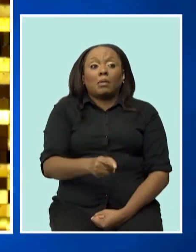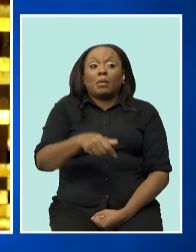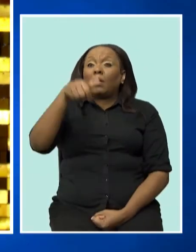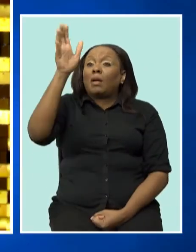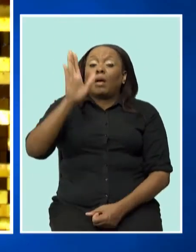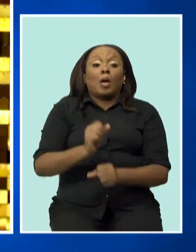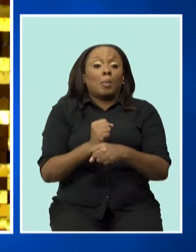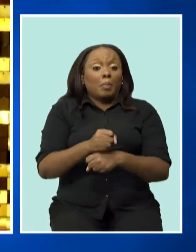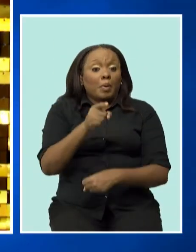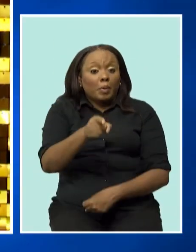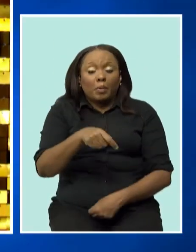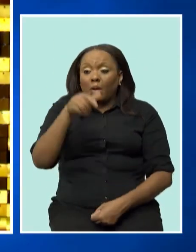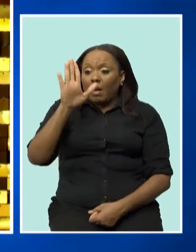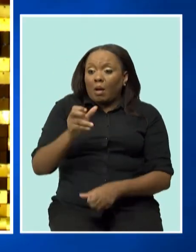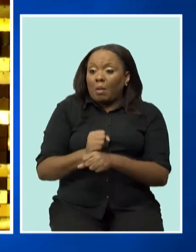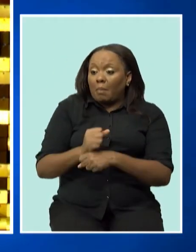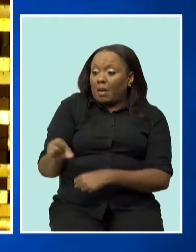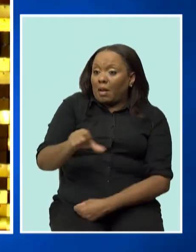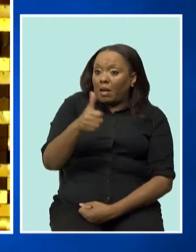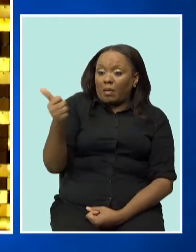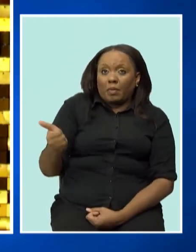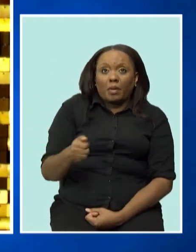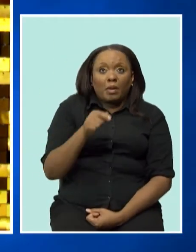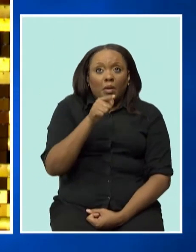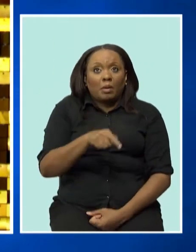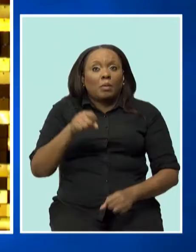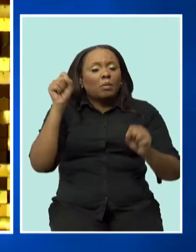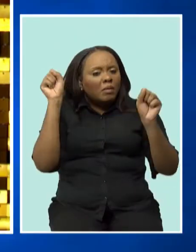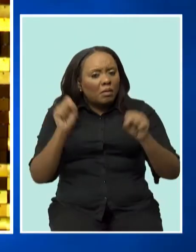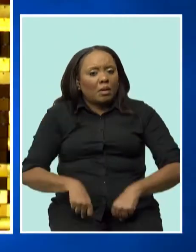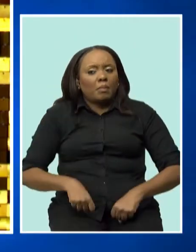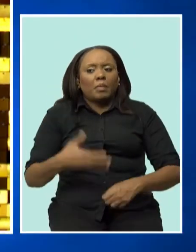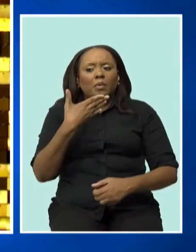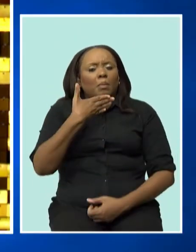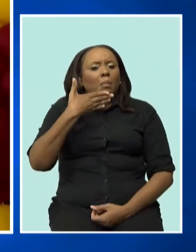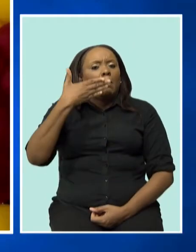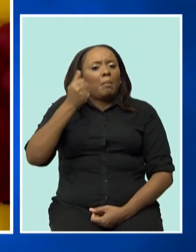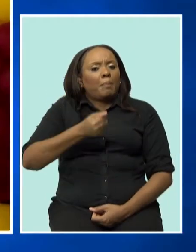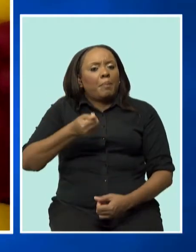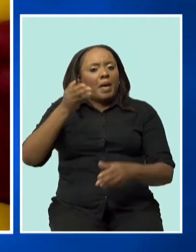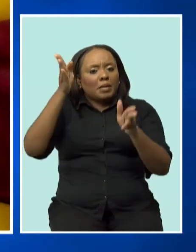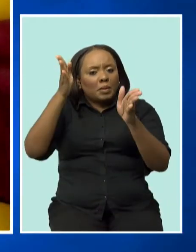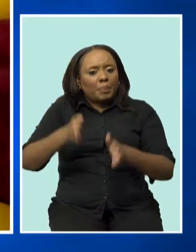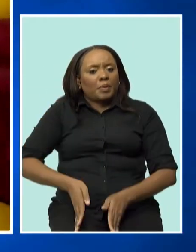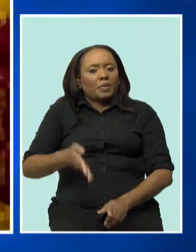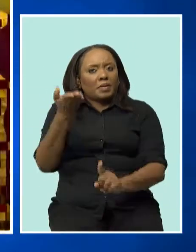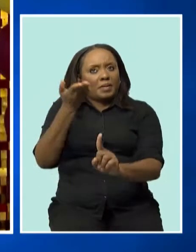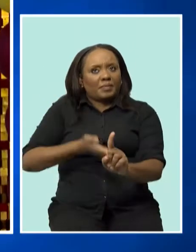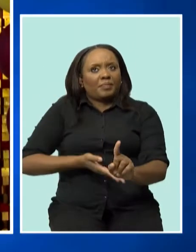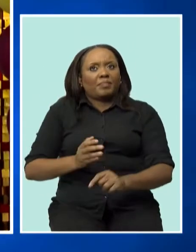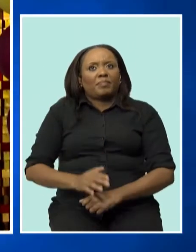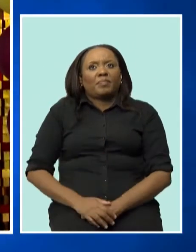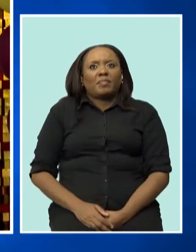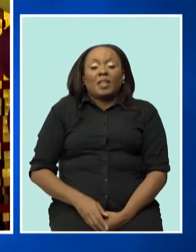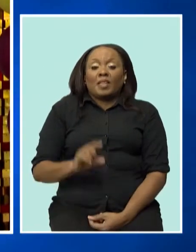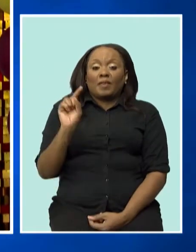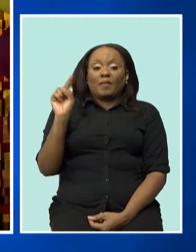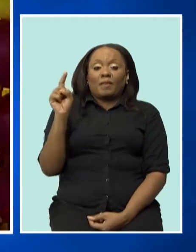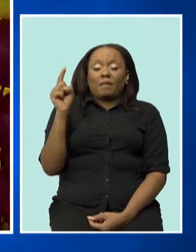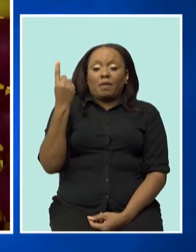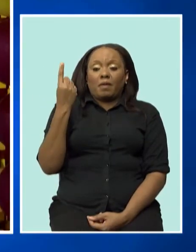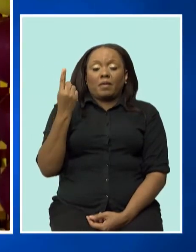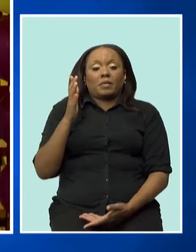made them, and you can be the best that you want to be. As it was the school's first speech day since the onset